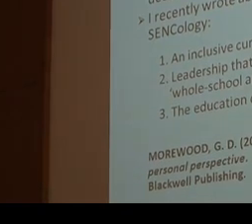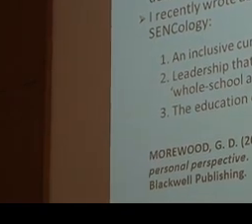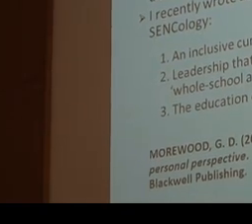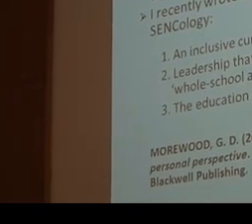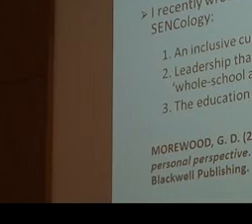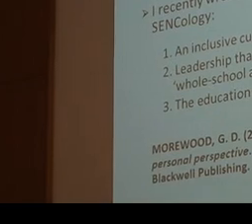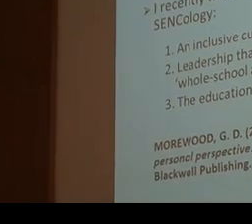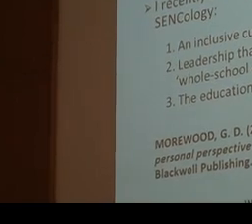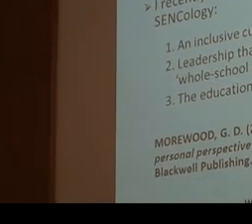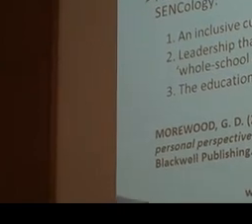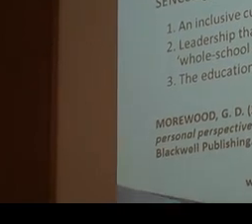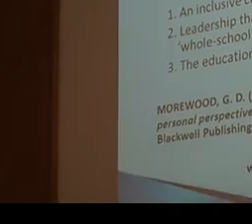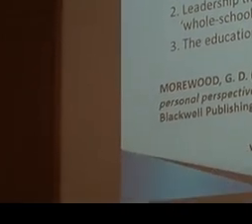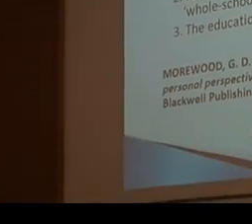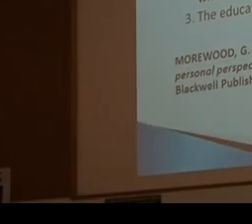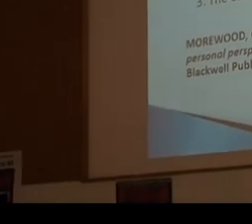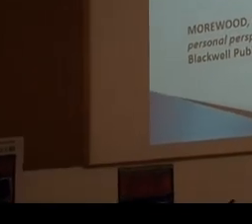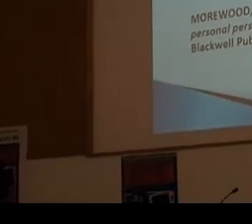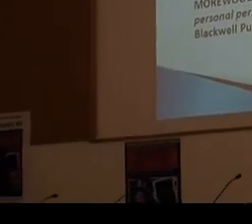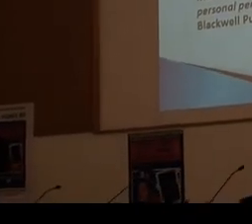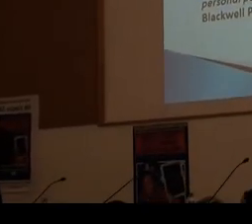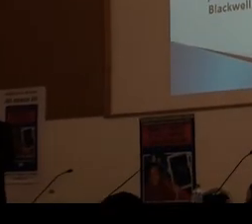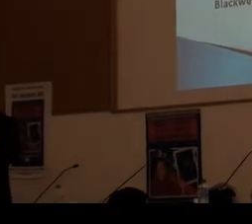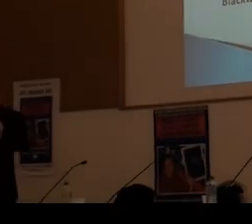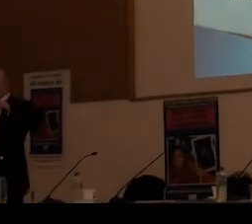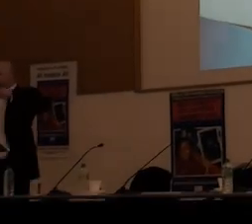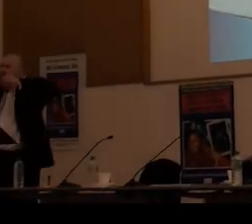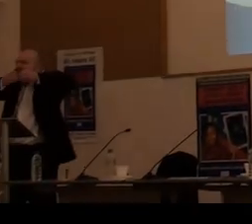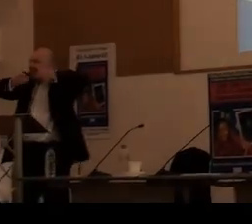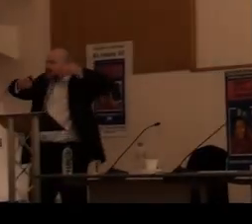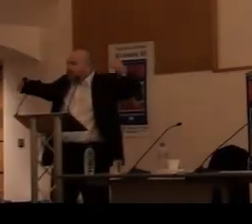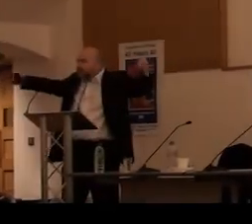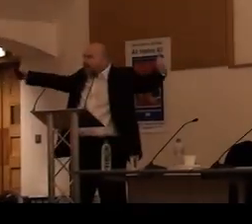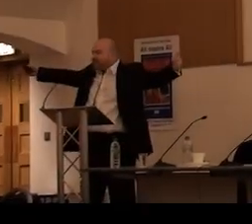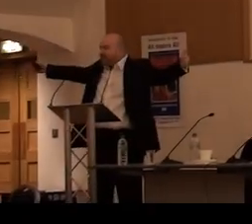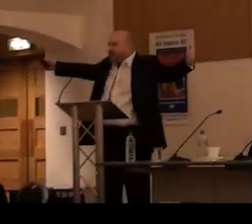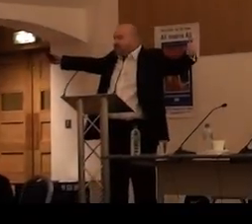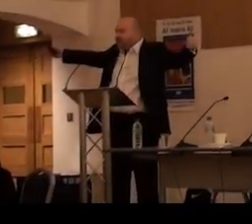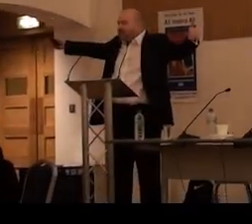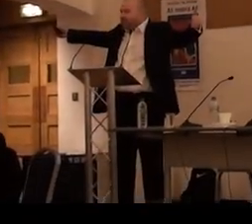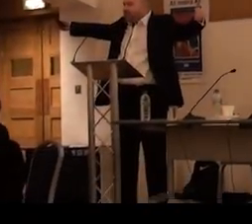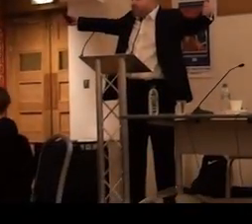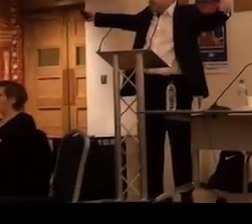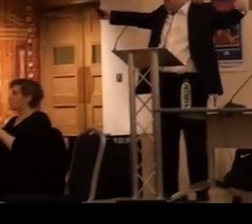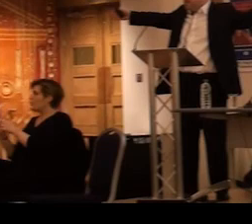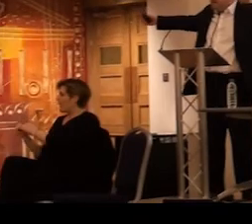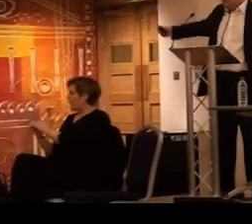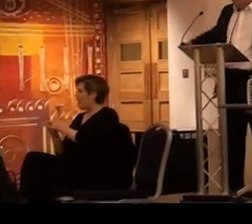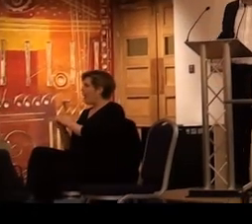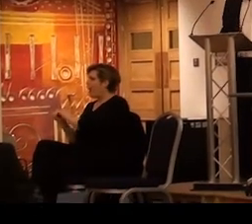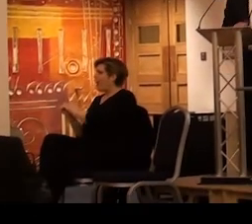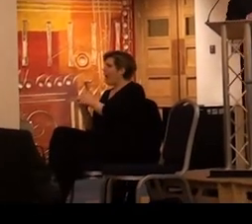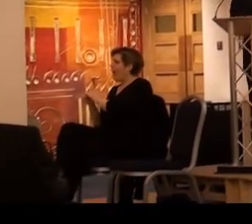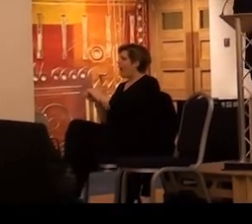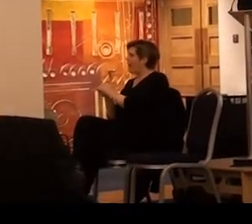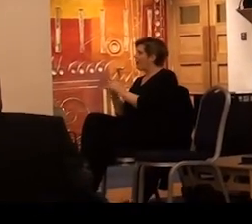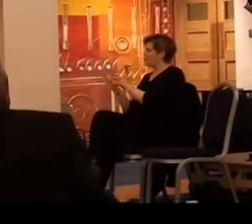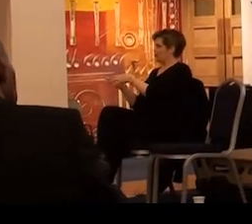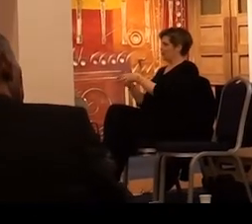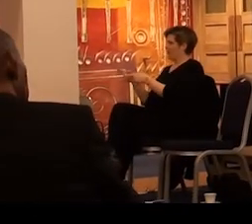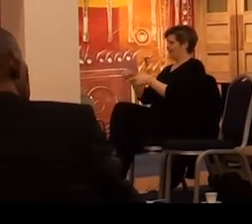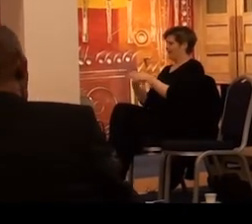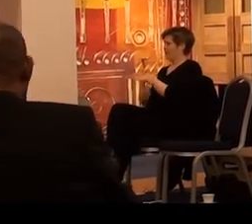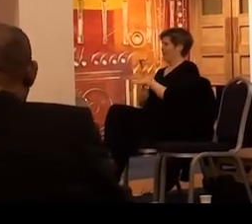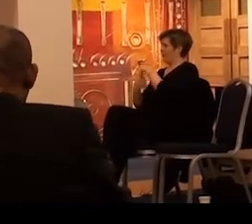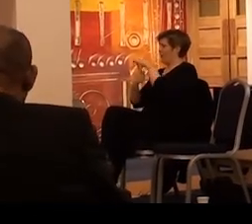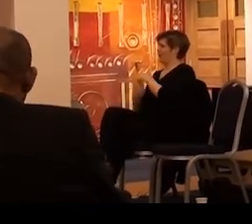I think educating staff, other adults, and the peer group is an essential part of that continuum. Yeah? I think it's really, really important.